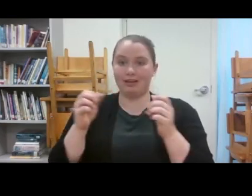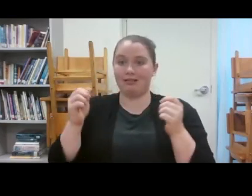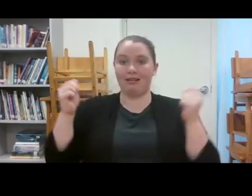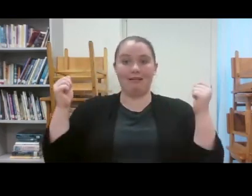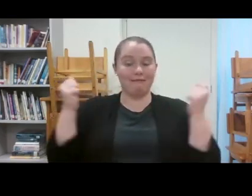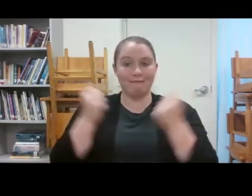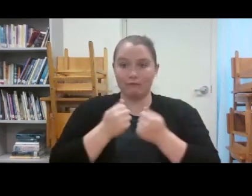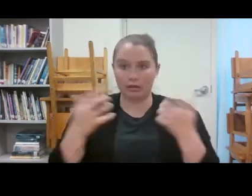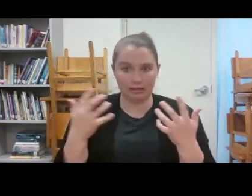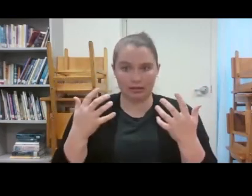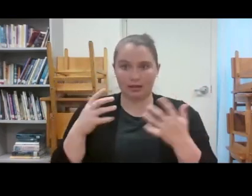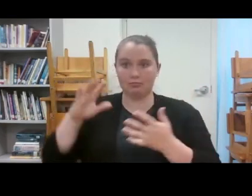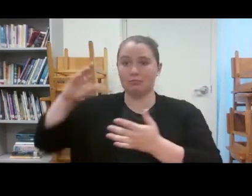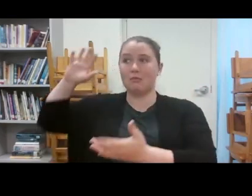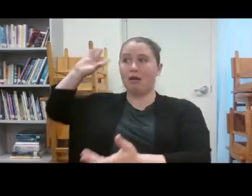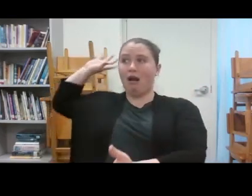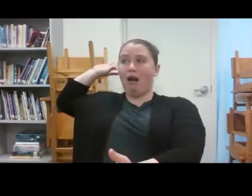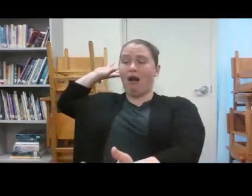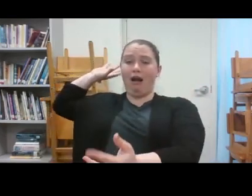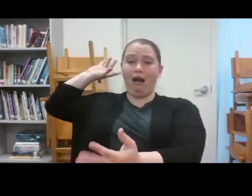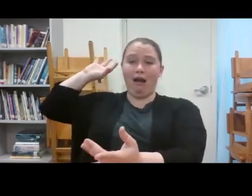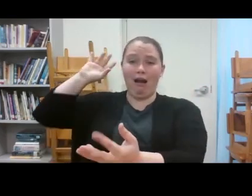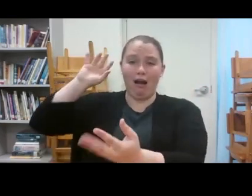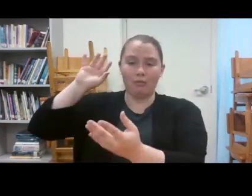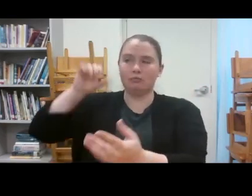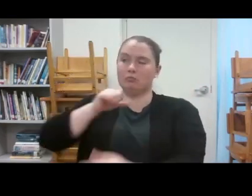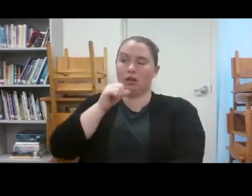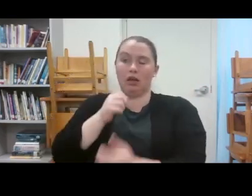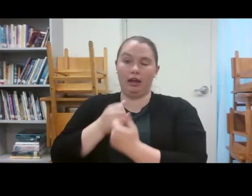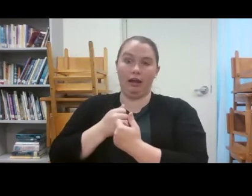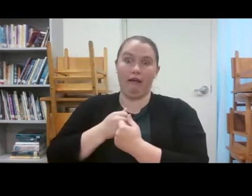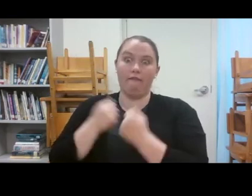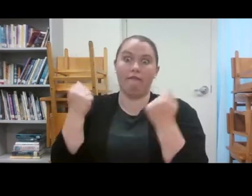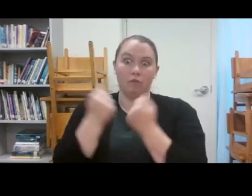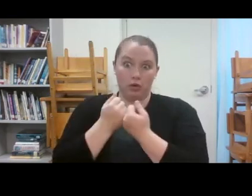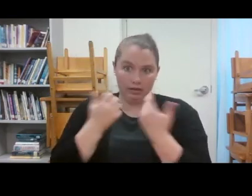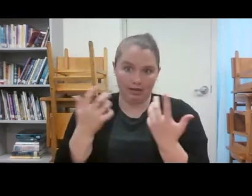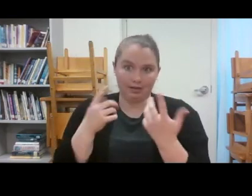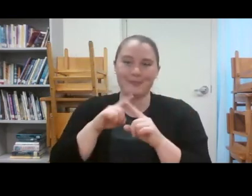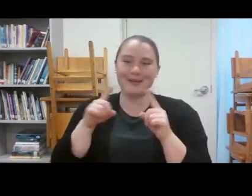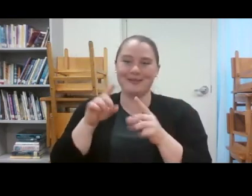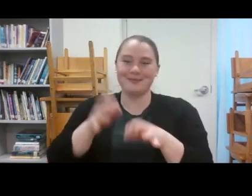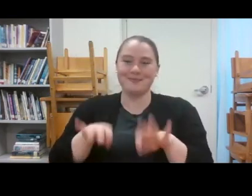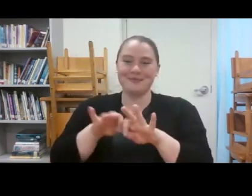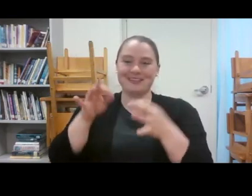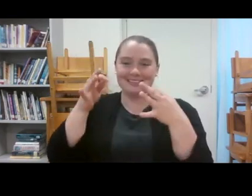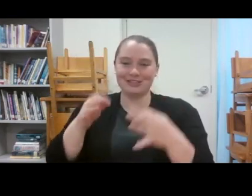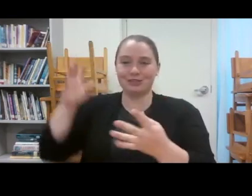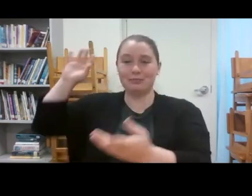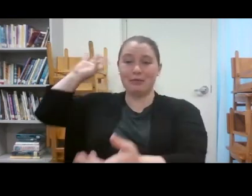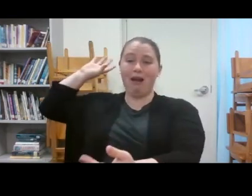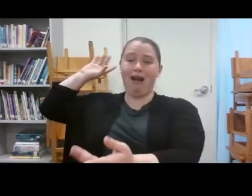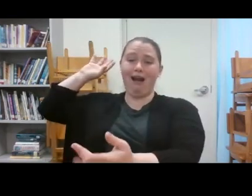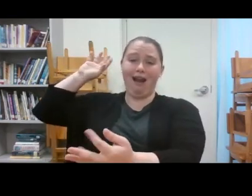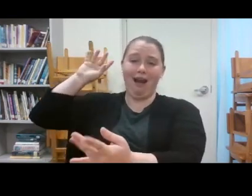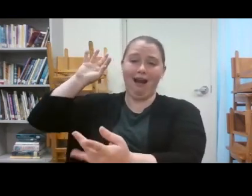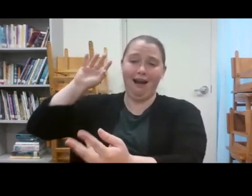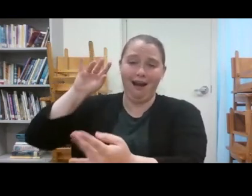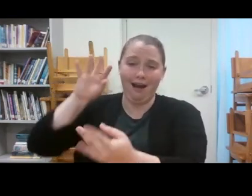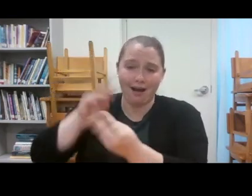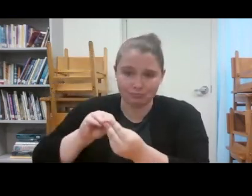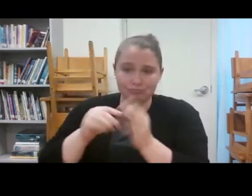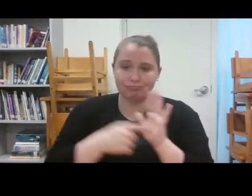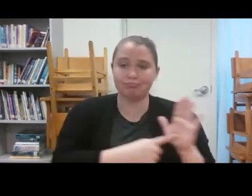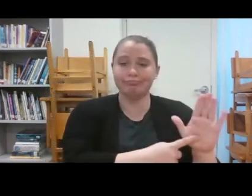we've done so far, outline, not everything, just, here were the key decisions, kind of like we did at the beginning of this session.